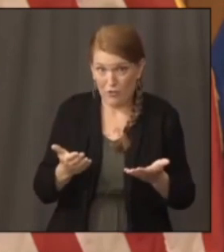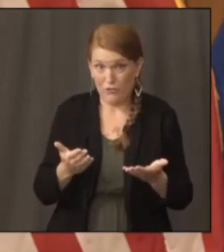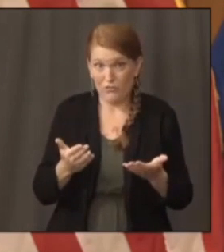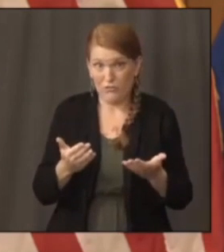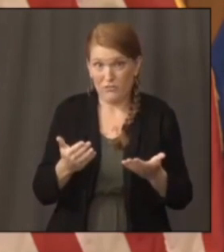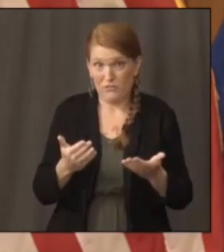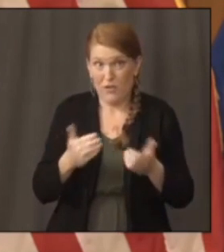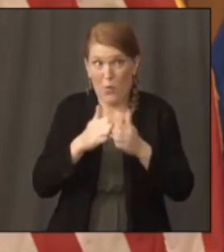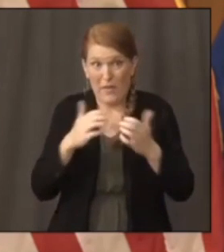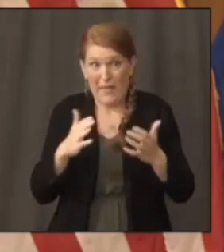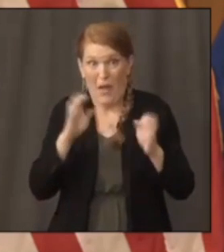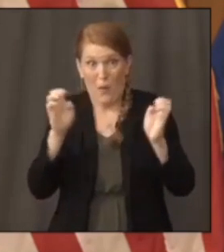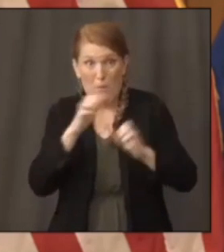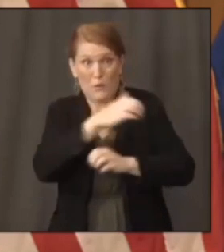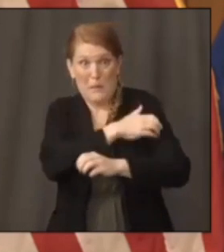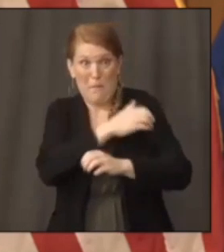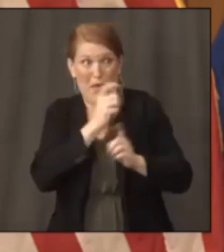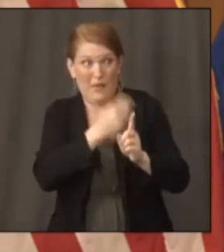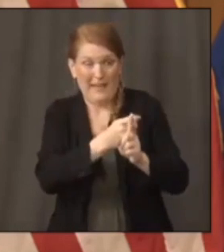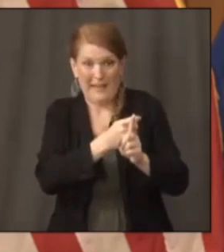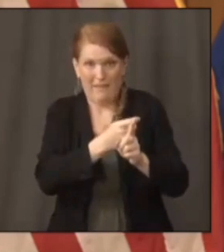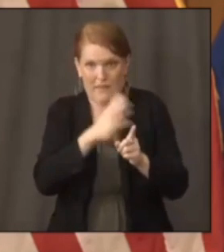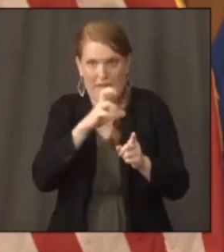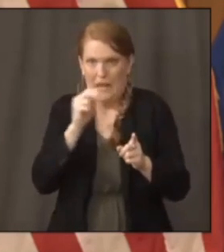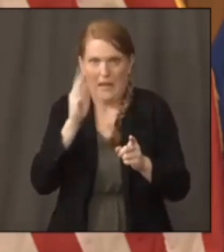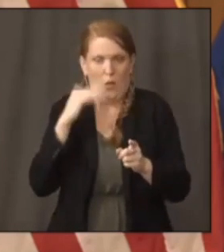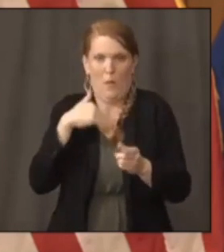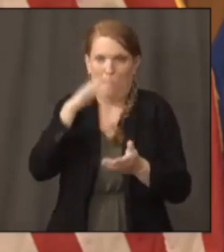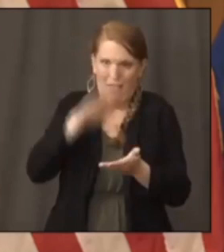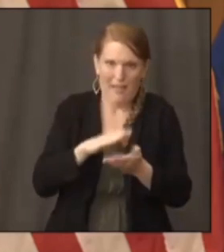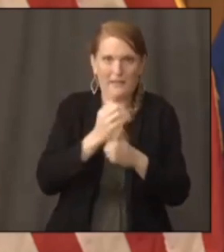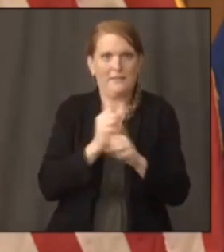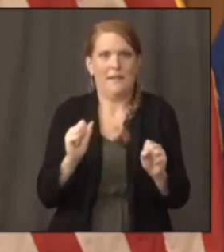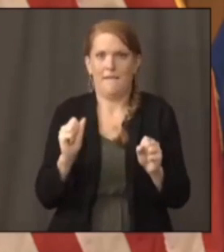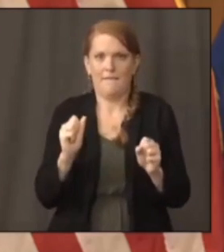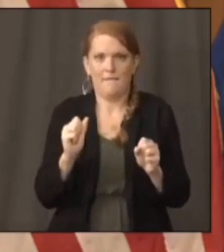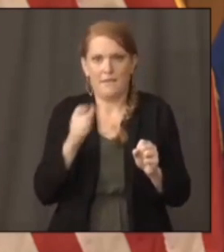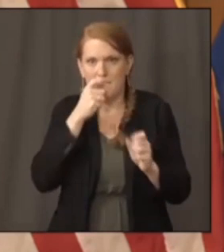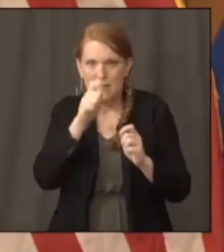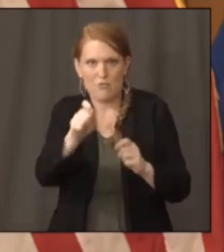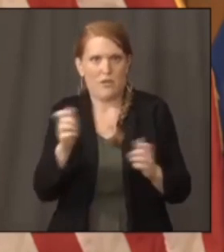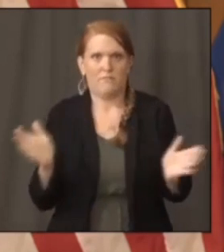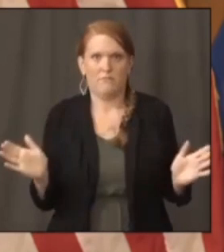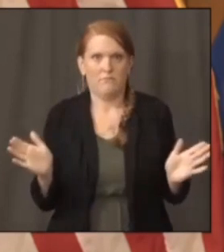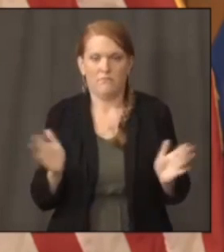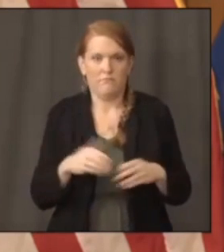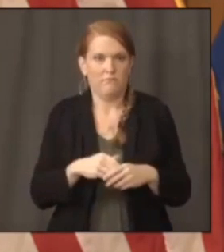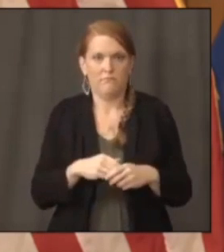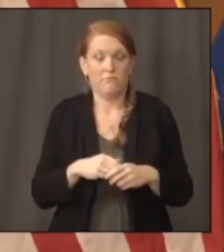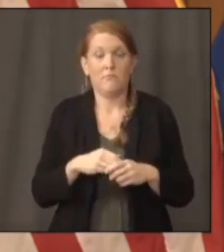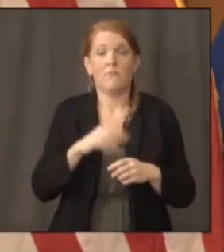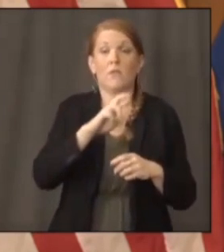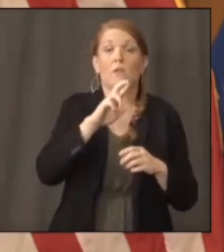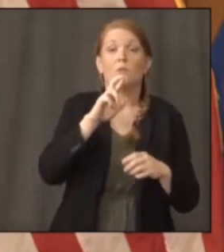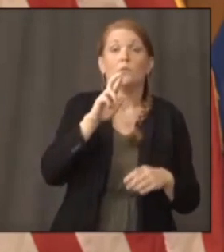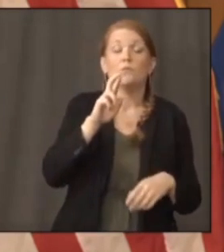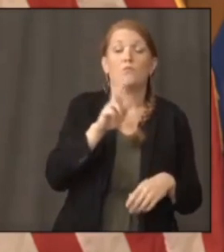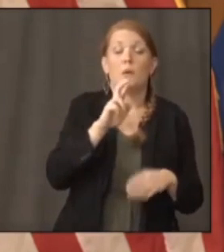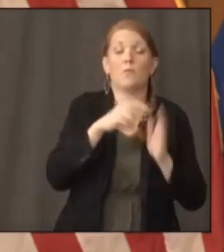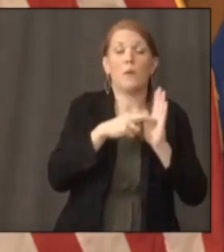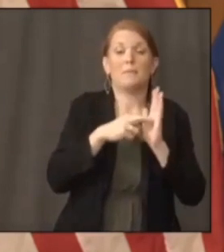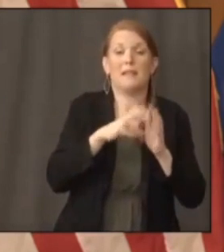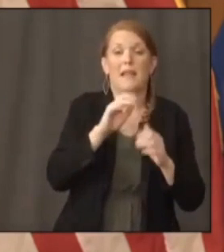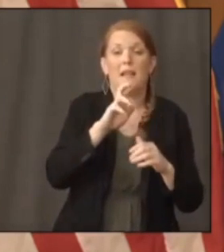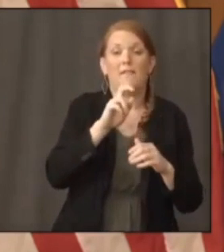these powers, Connecticut will not be as safe as it is today. It is clear. And going back to Representative France's letter, the question has